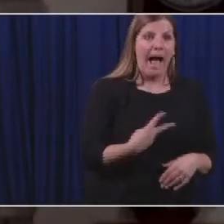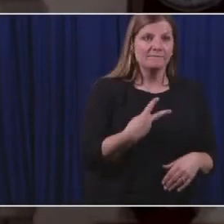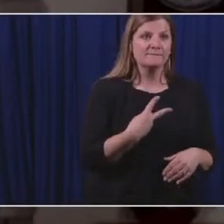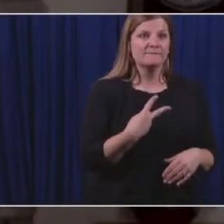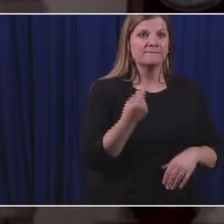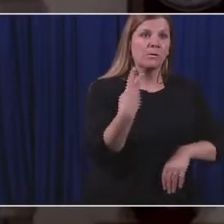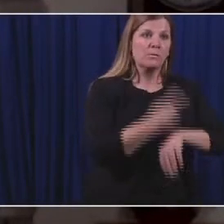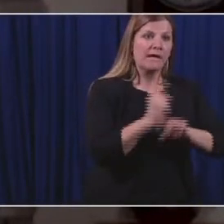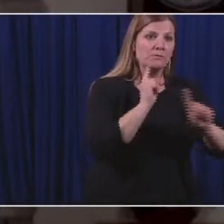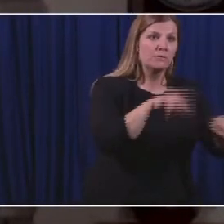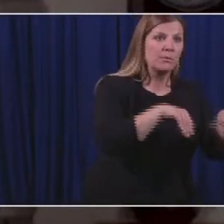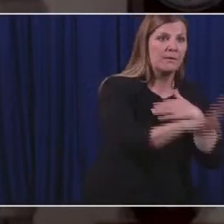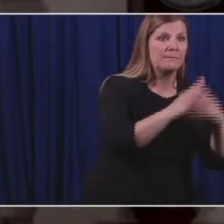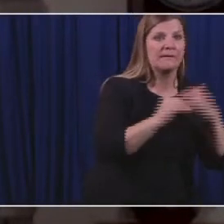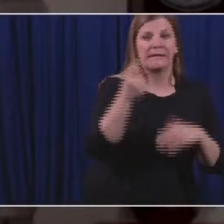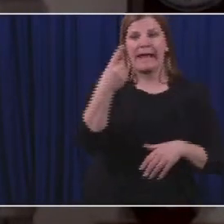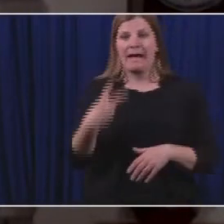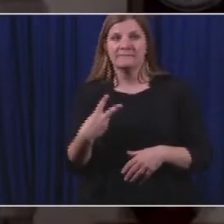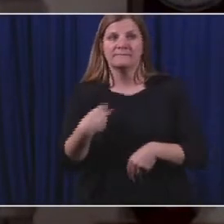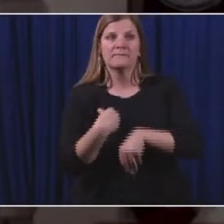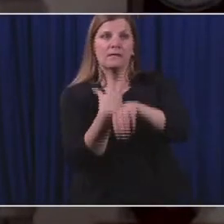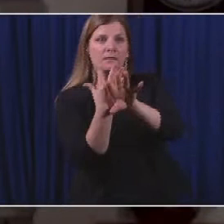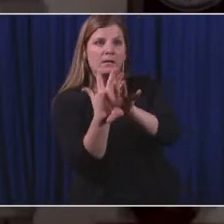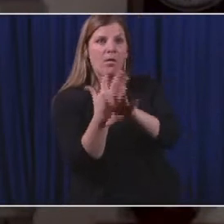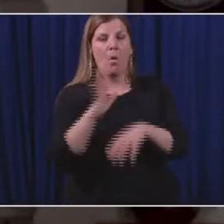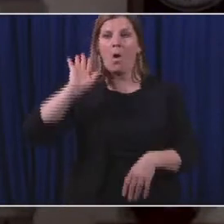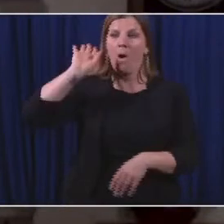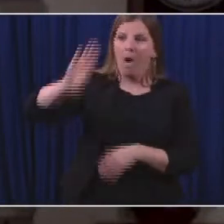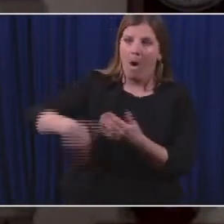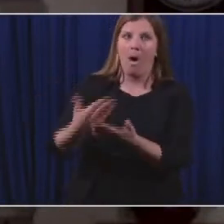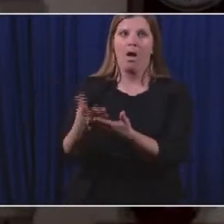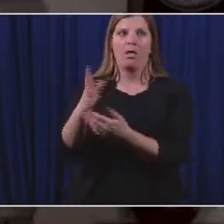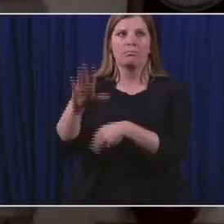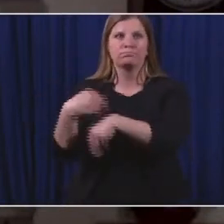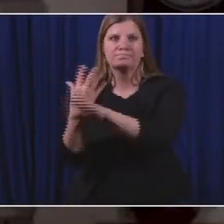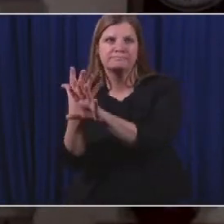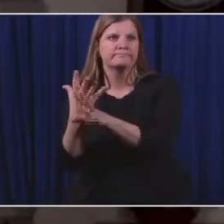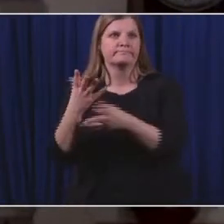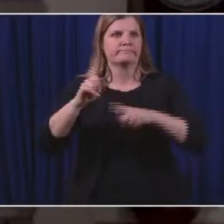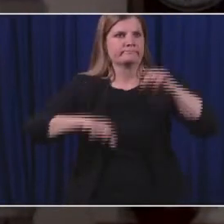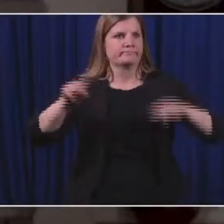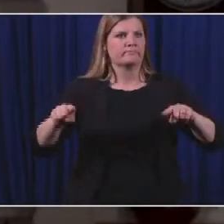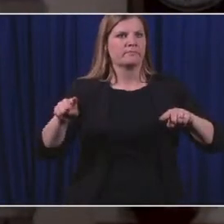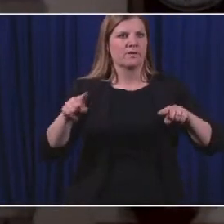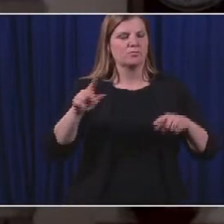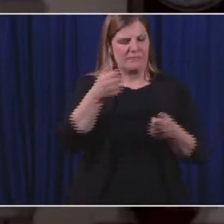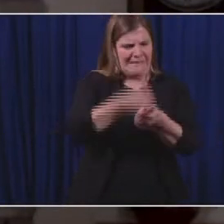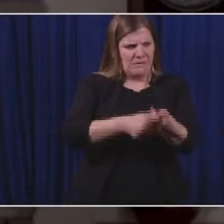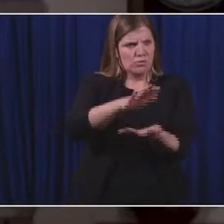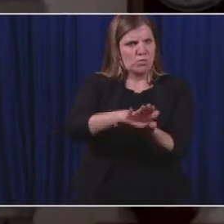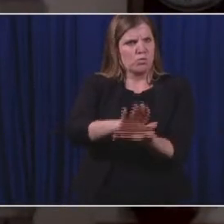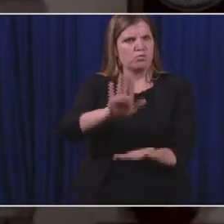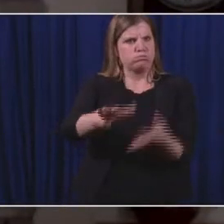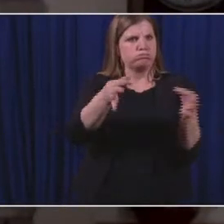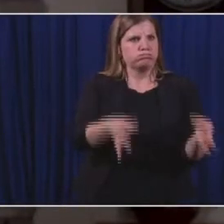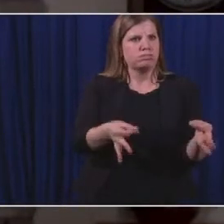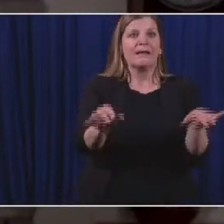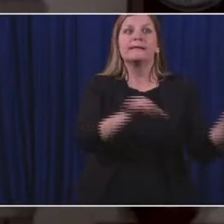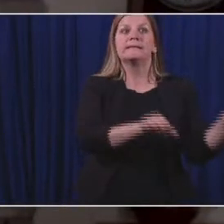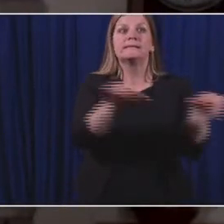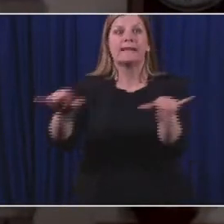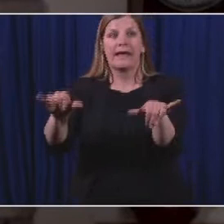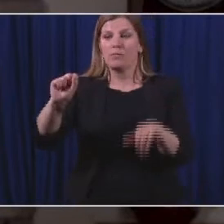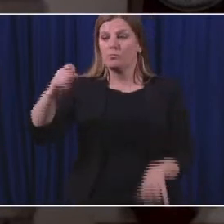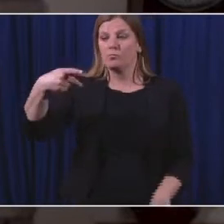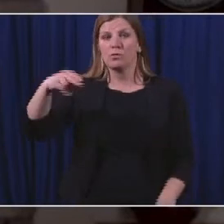school has had the right to make that decision in regard to sports. But we'll continue to evaluate things and